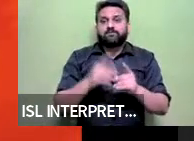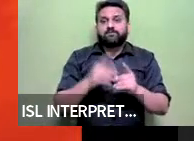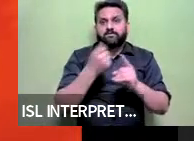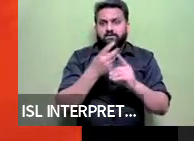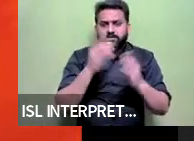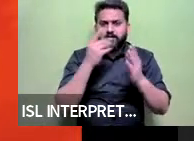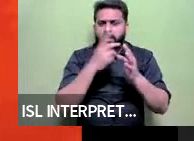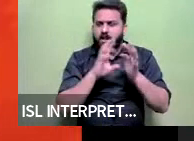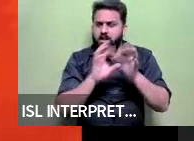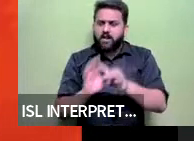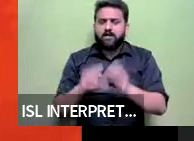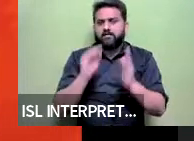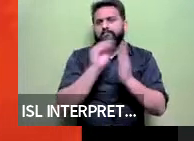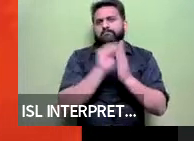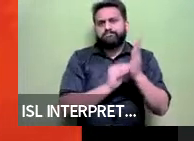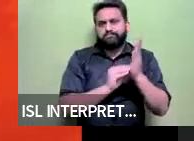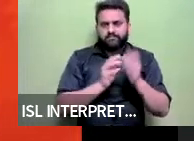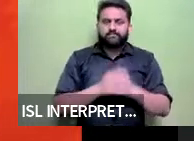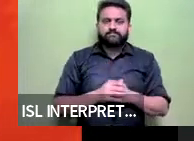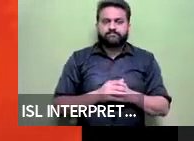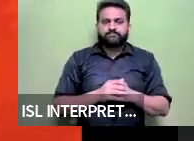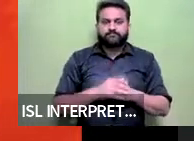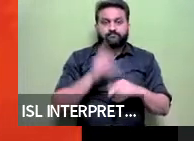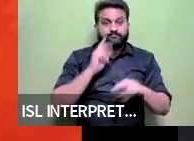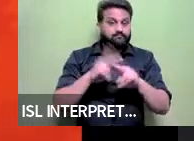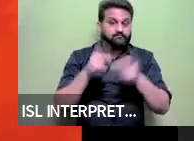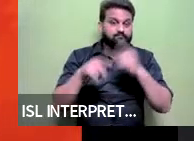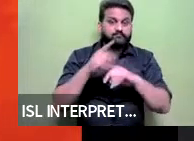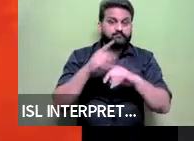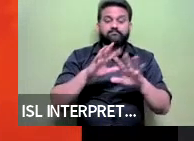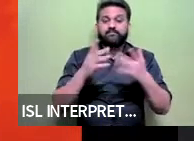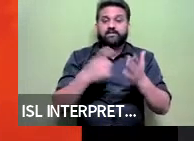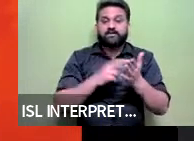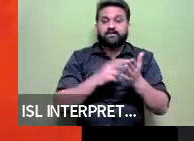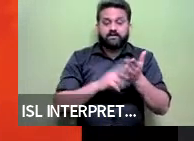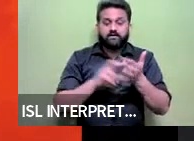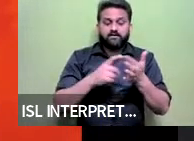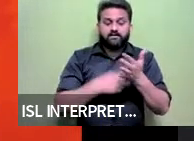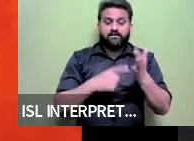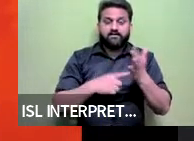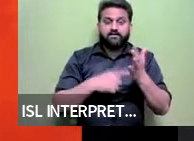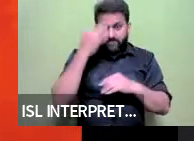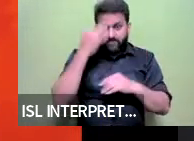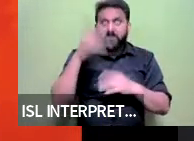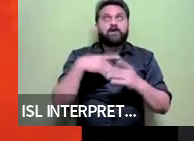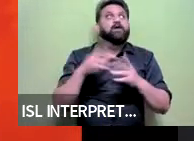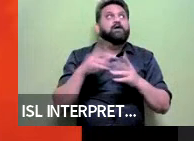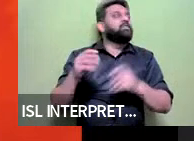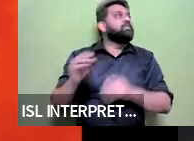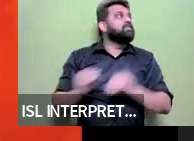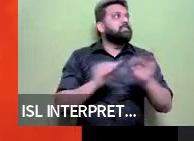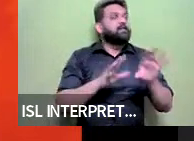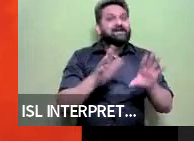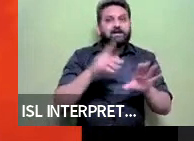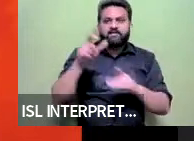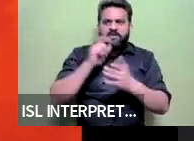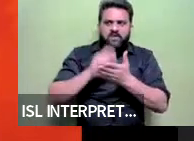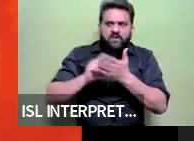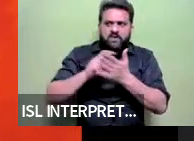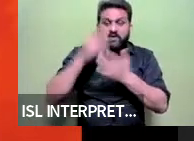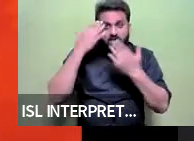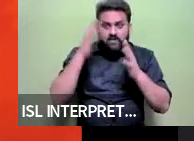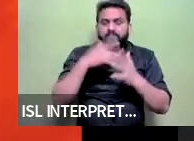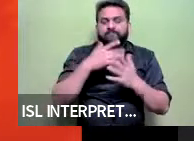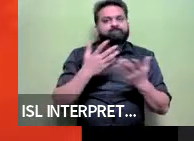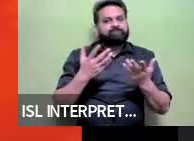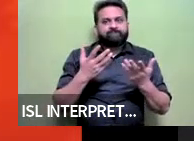one. Moreover, if you are relying on any article, know about your author, because you will, if somebody has